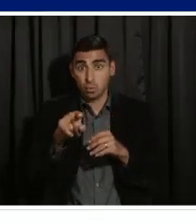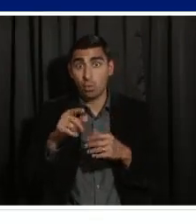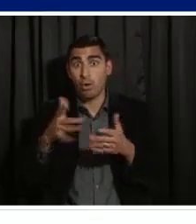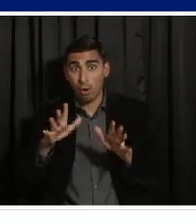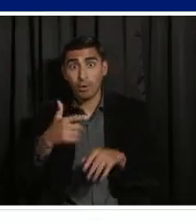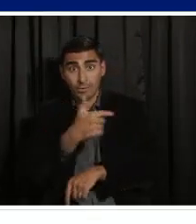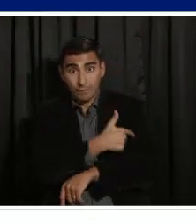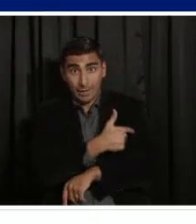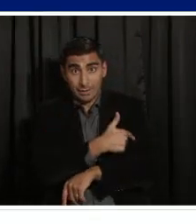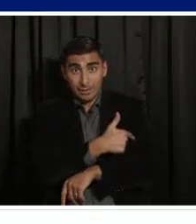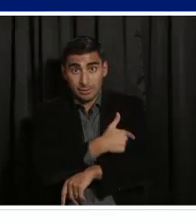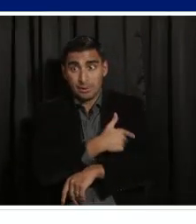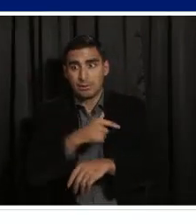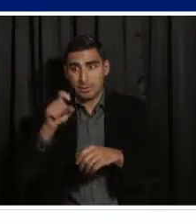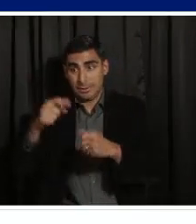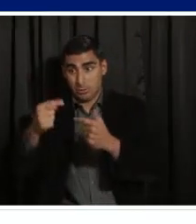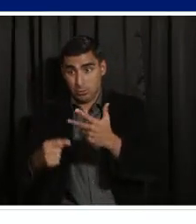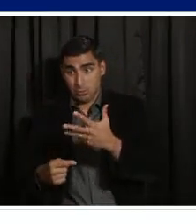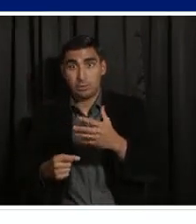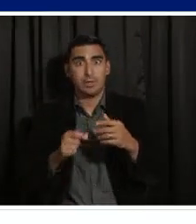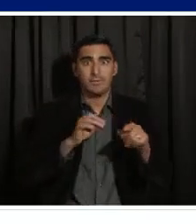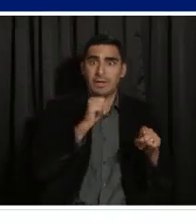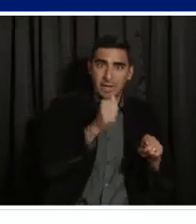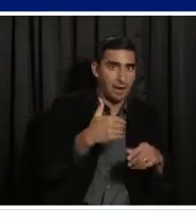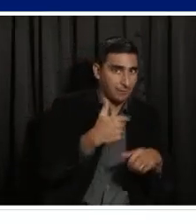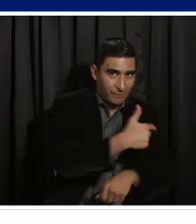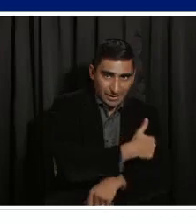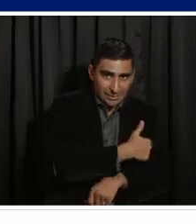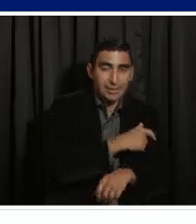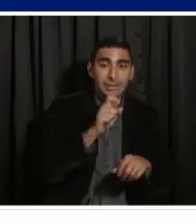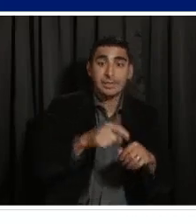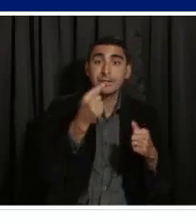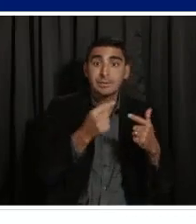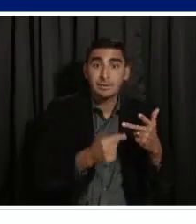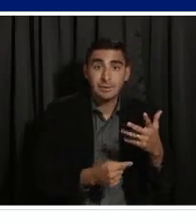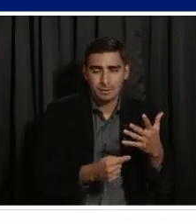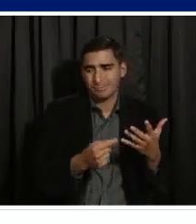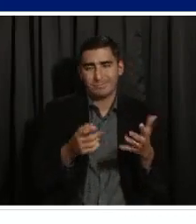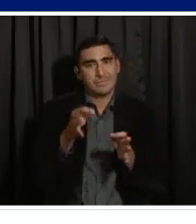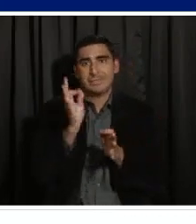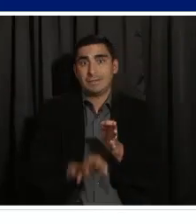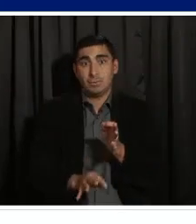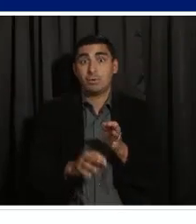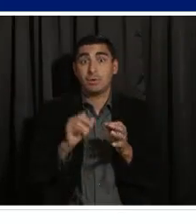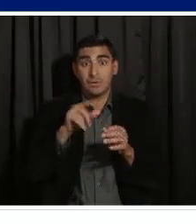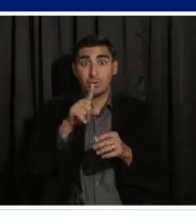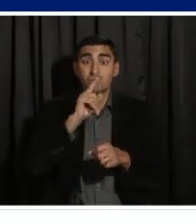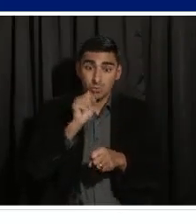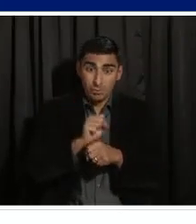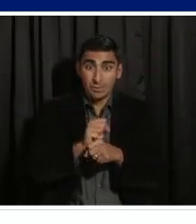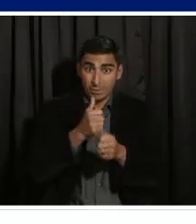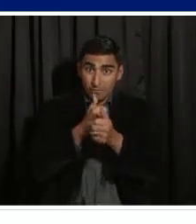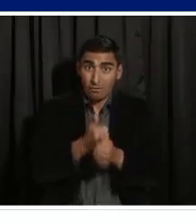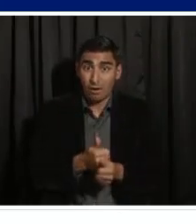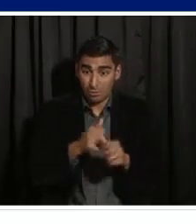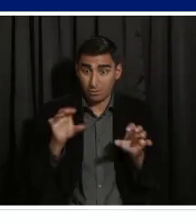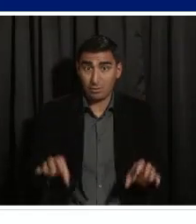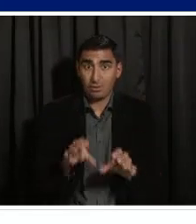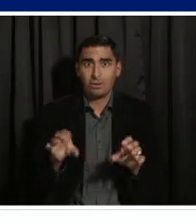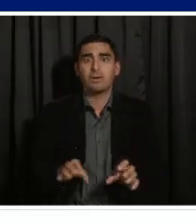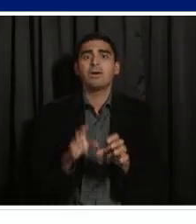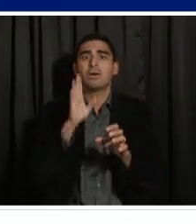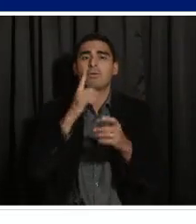you're unvaccinated, here's what you do. When people do this, we will finally help conquer this virus and end